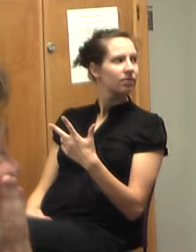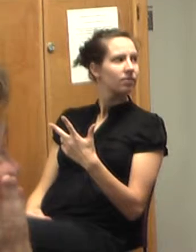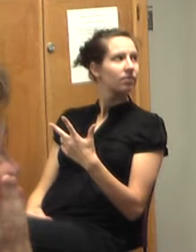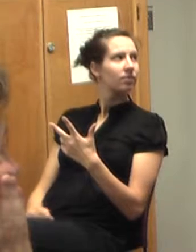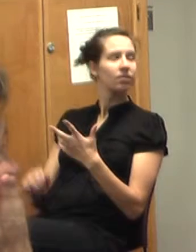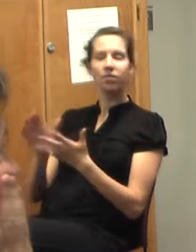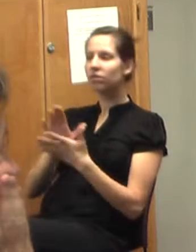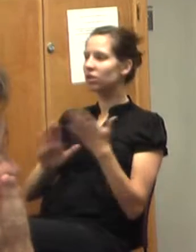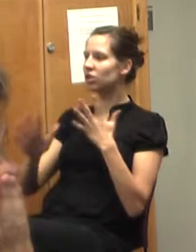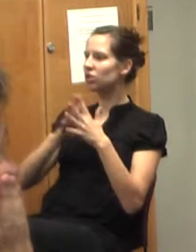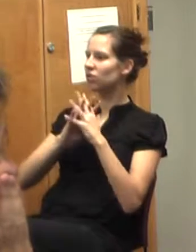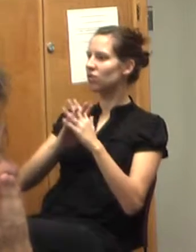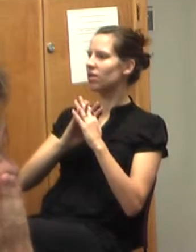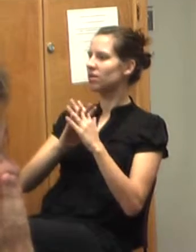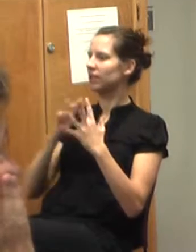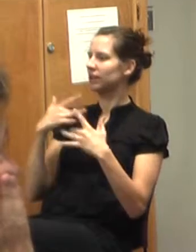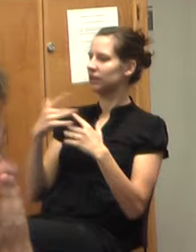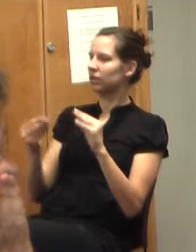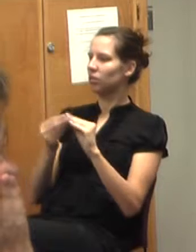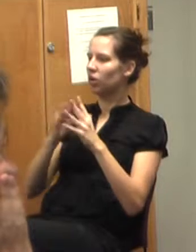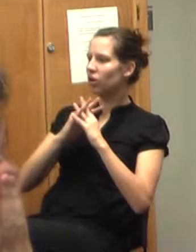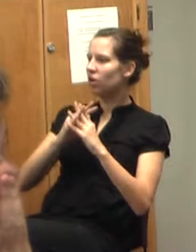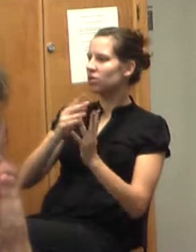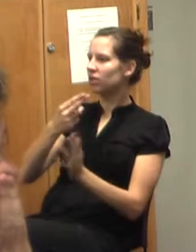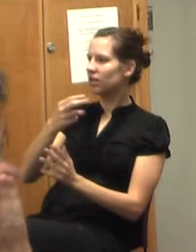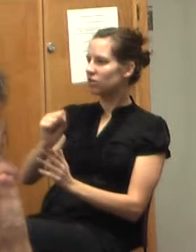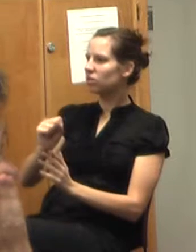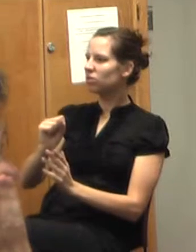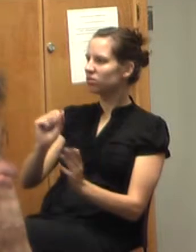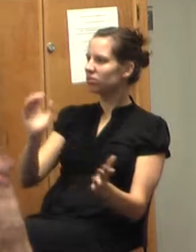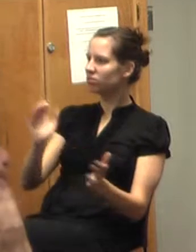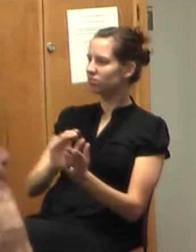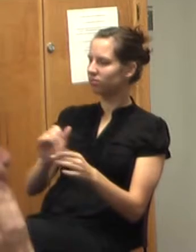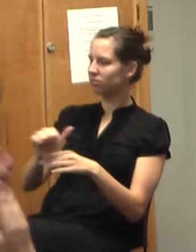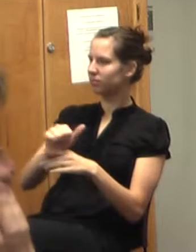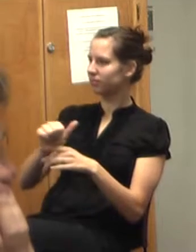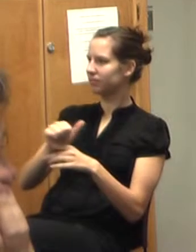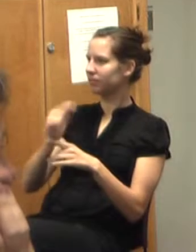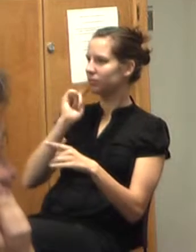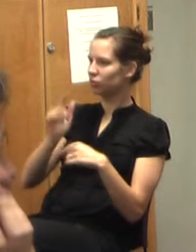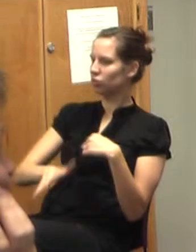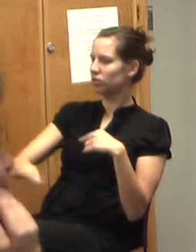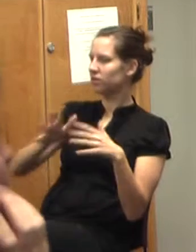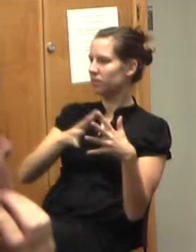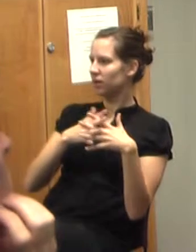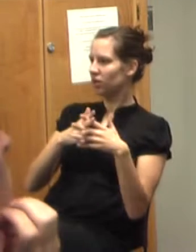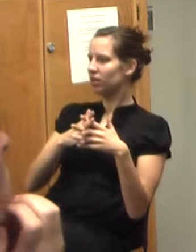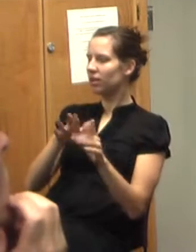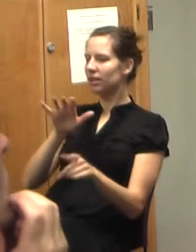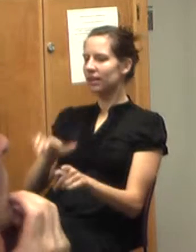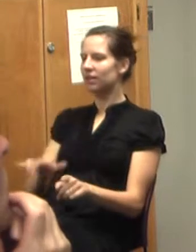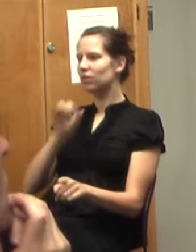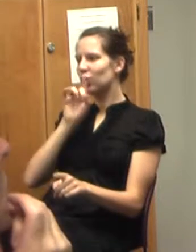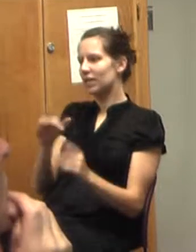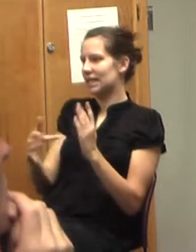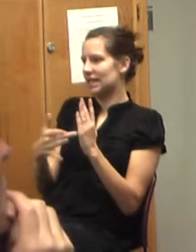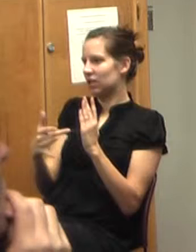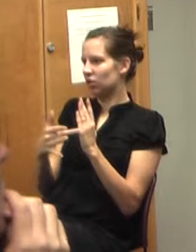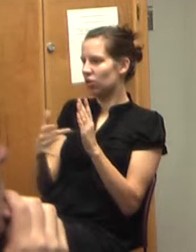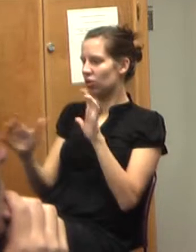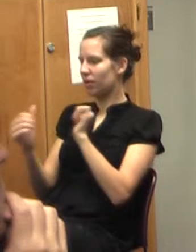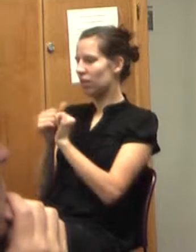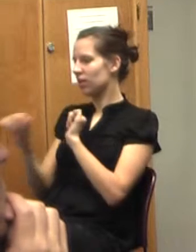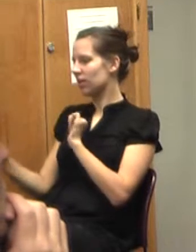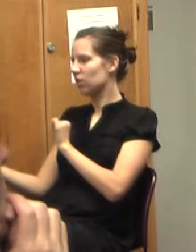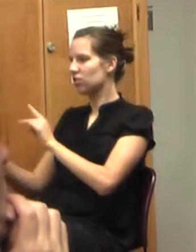Collegiate wrestling is what is practiced in colleges and high schools and little leagues across America. It's very technical compared